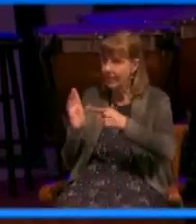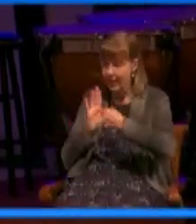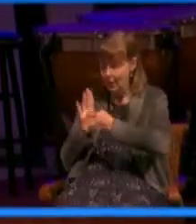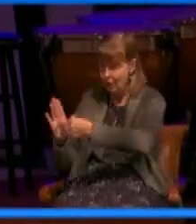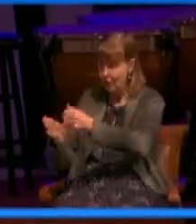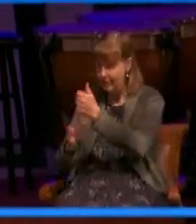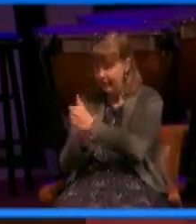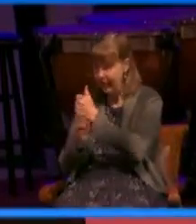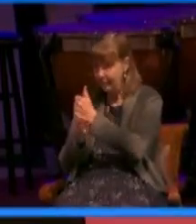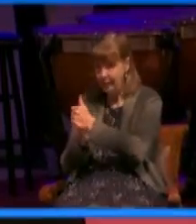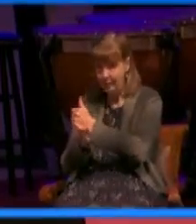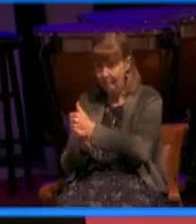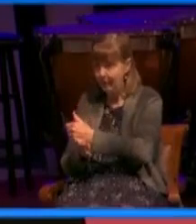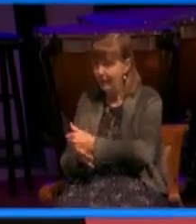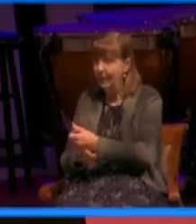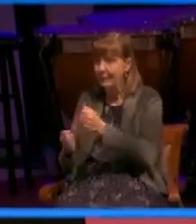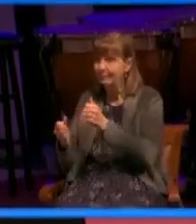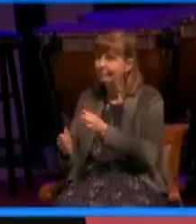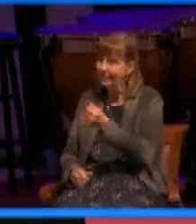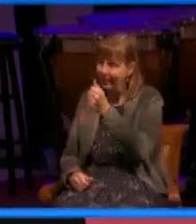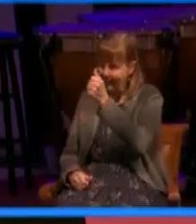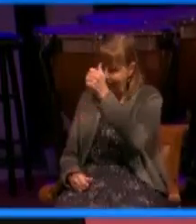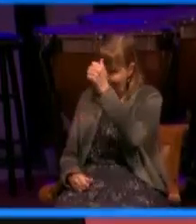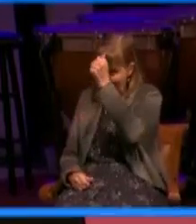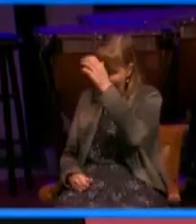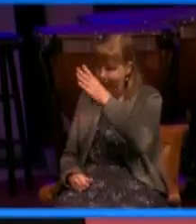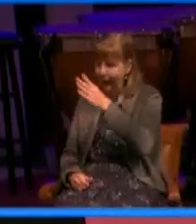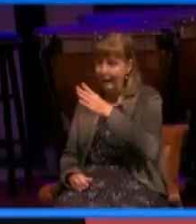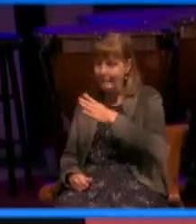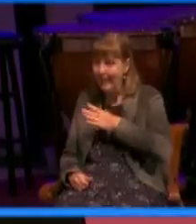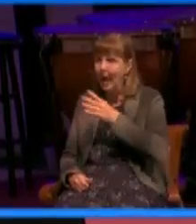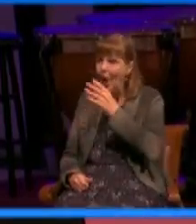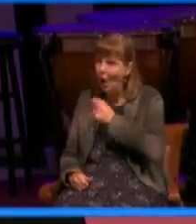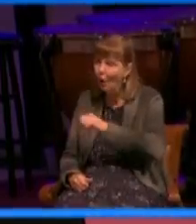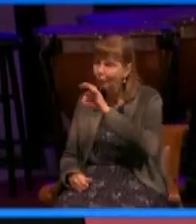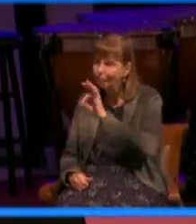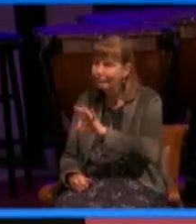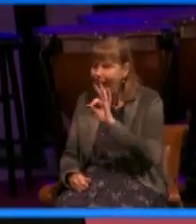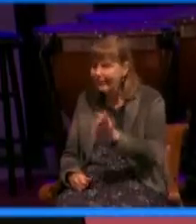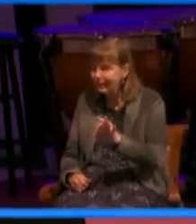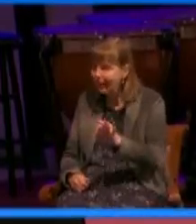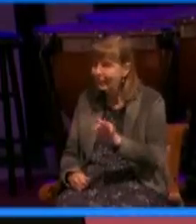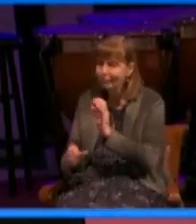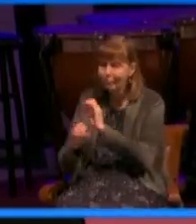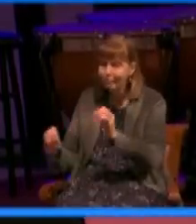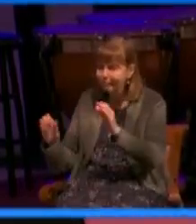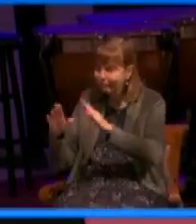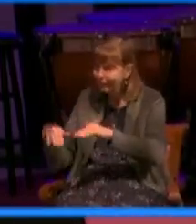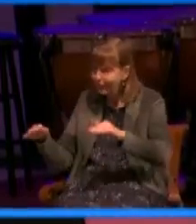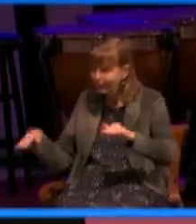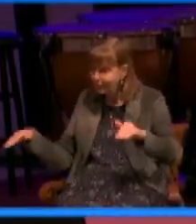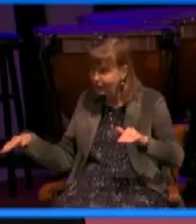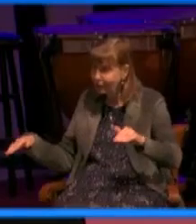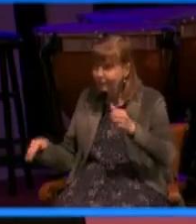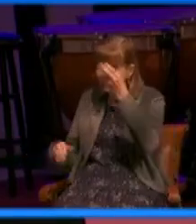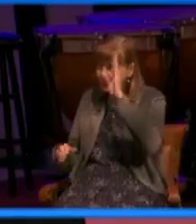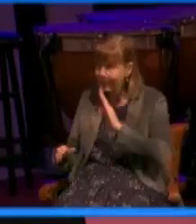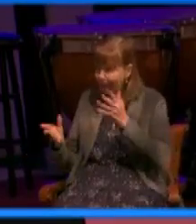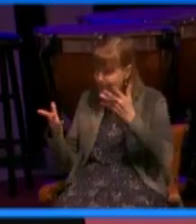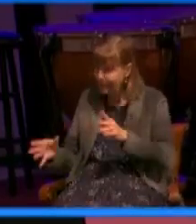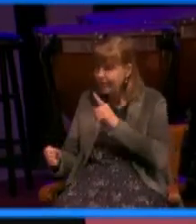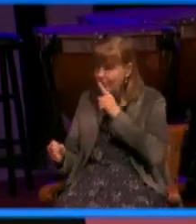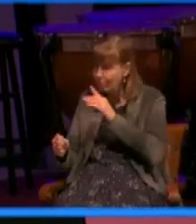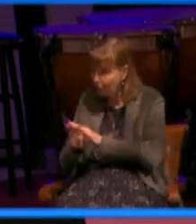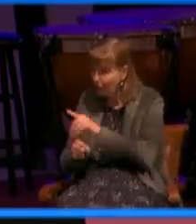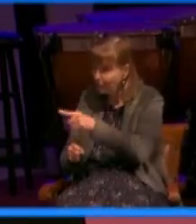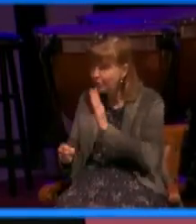99-year-old fatherless man, to his wife Sarah, who he has promised a child to, and he says, Abram, I know you're worried, I